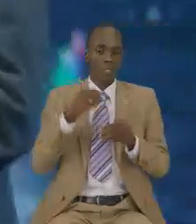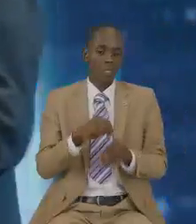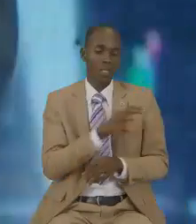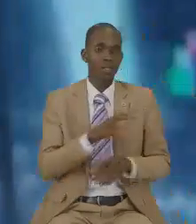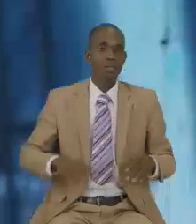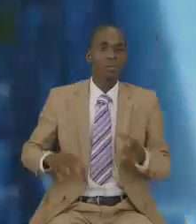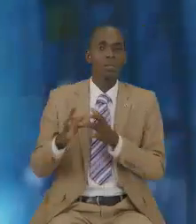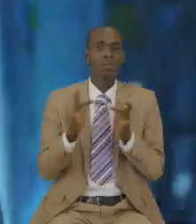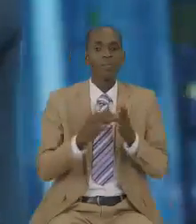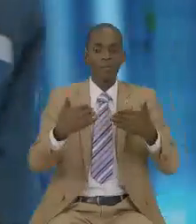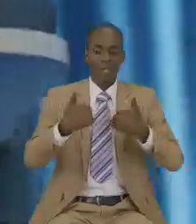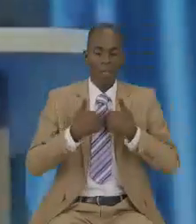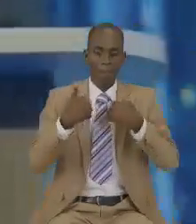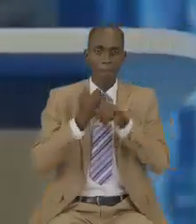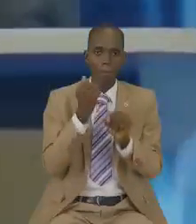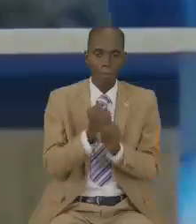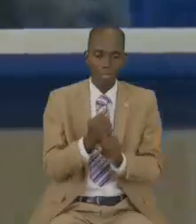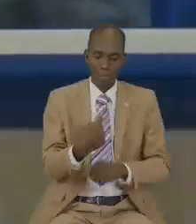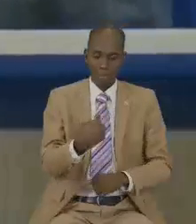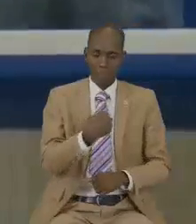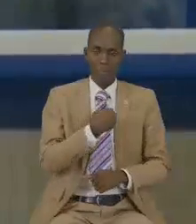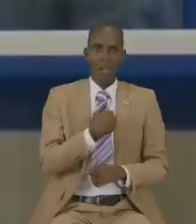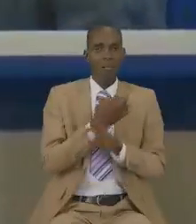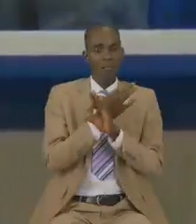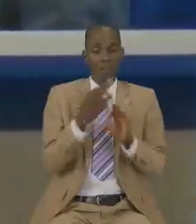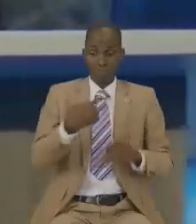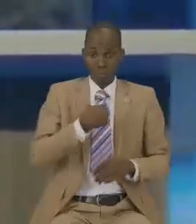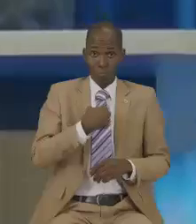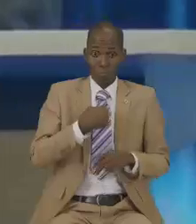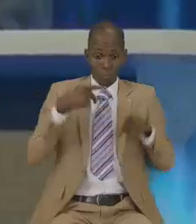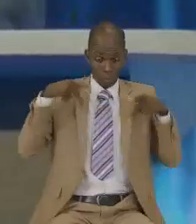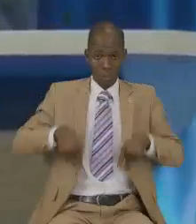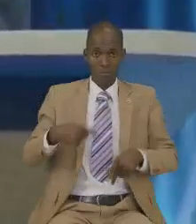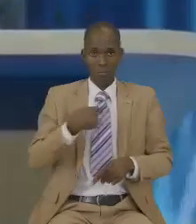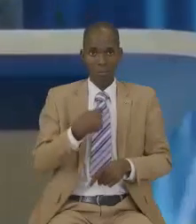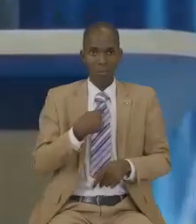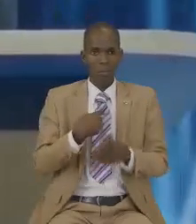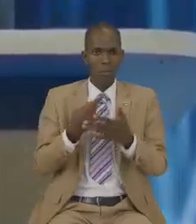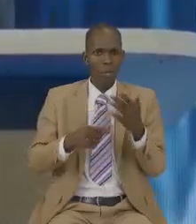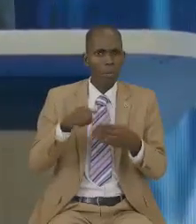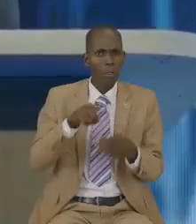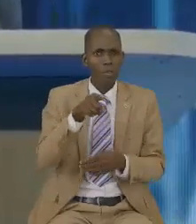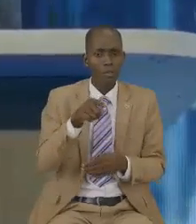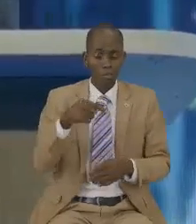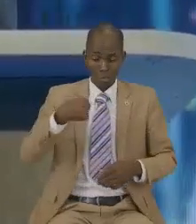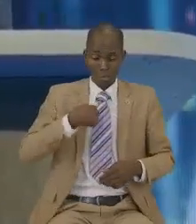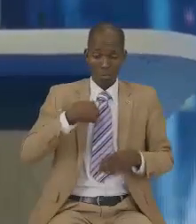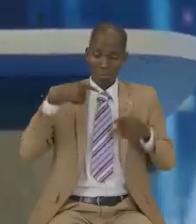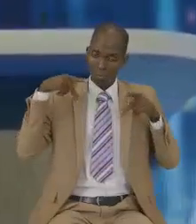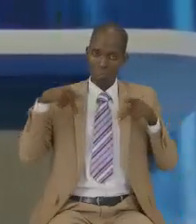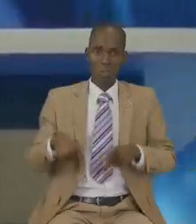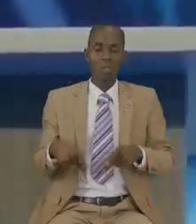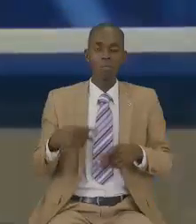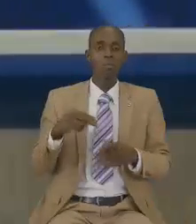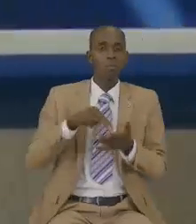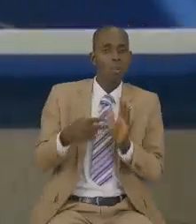Jesus has made me free, me personal, me purposeful, has made me